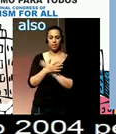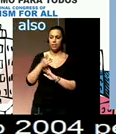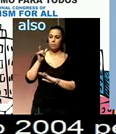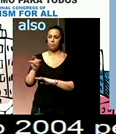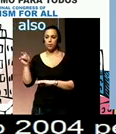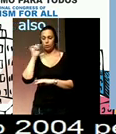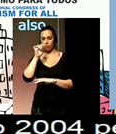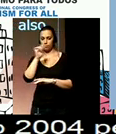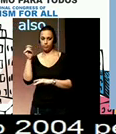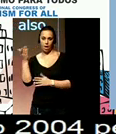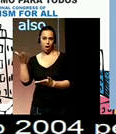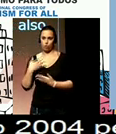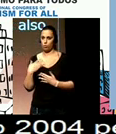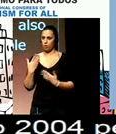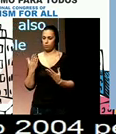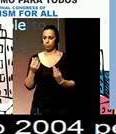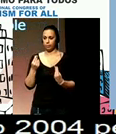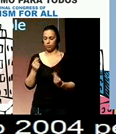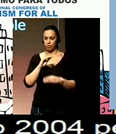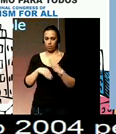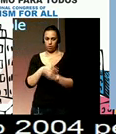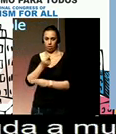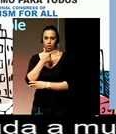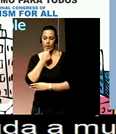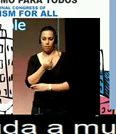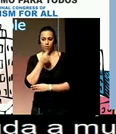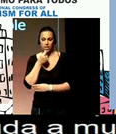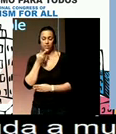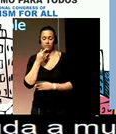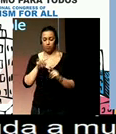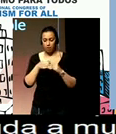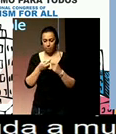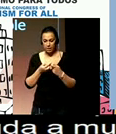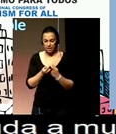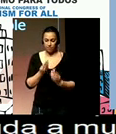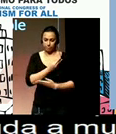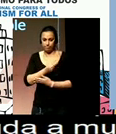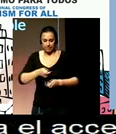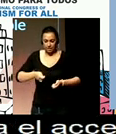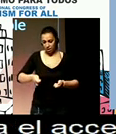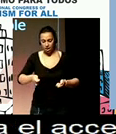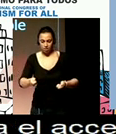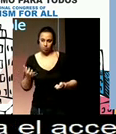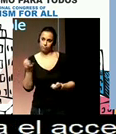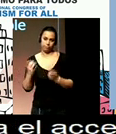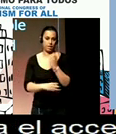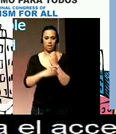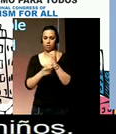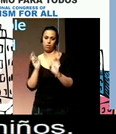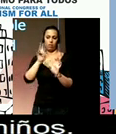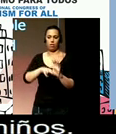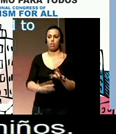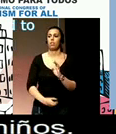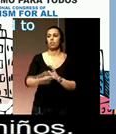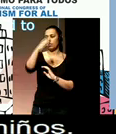walking difficulties. The elevator system is attached to part of the wall that was constructed during the decades between the